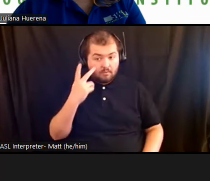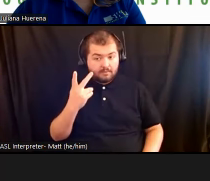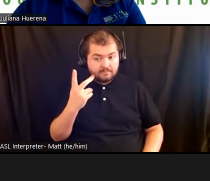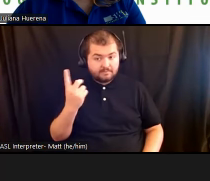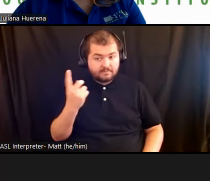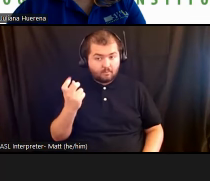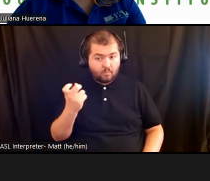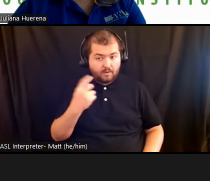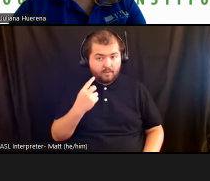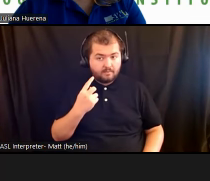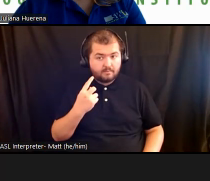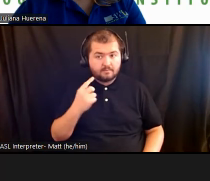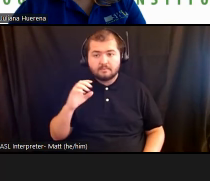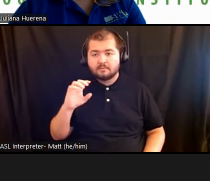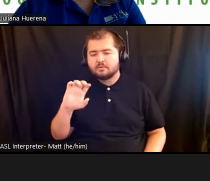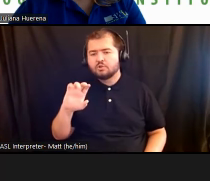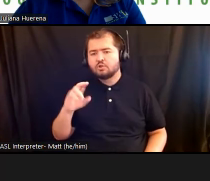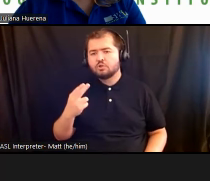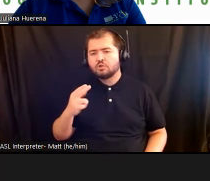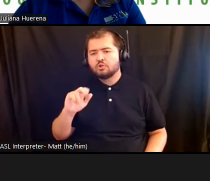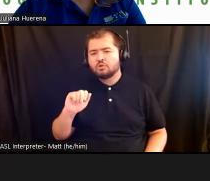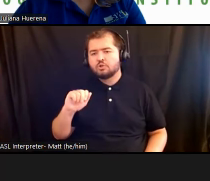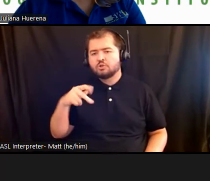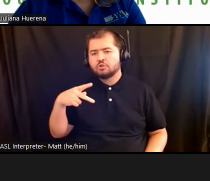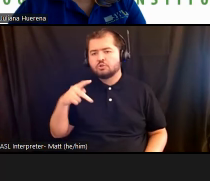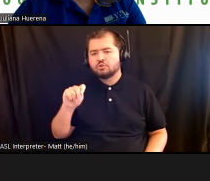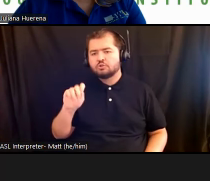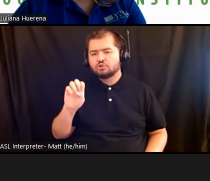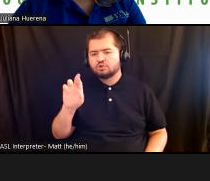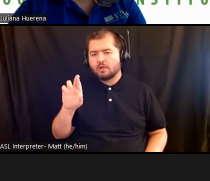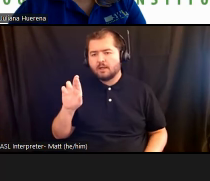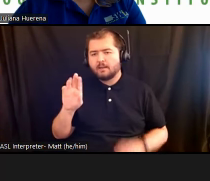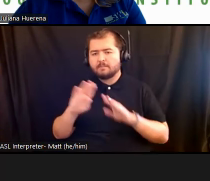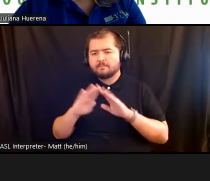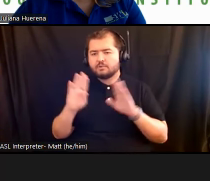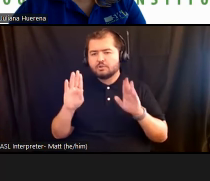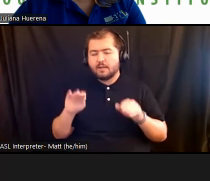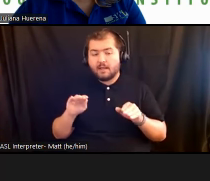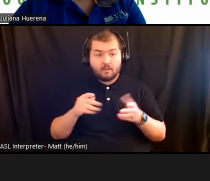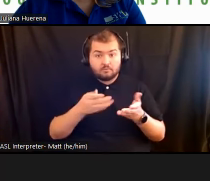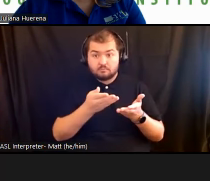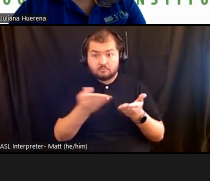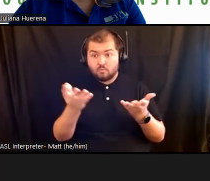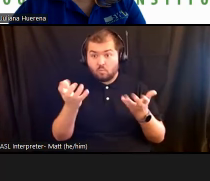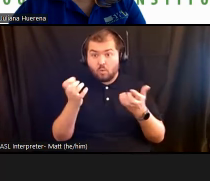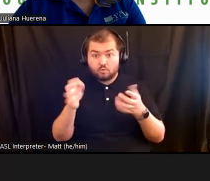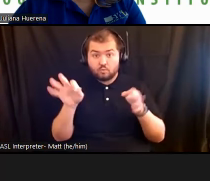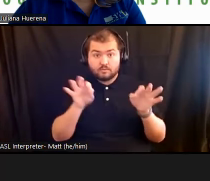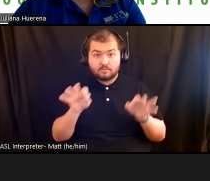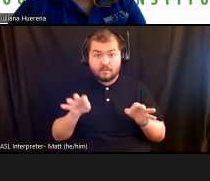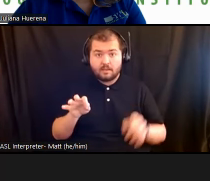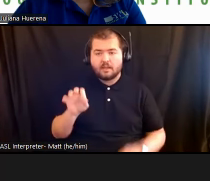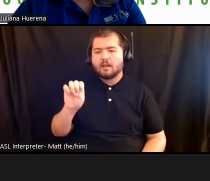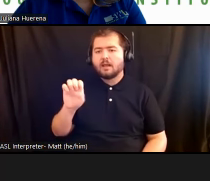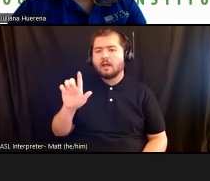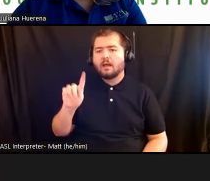the chat. Explain what a chapter house is. Do anyone want to share what a chapter house is? Ronaldo, this is